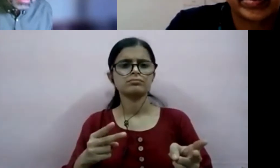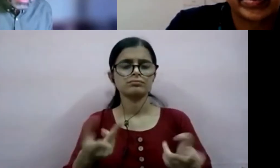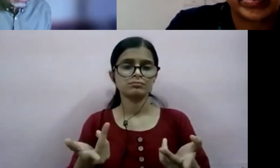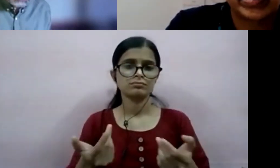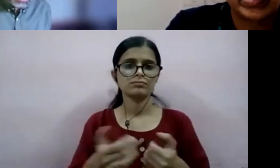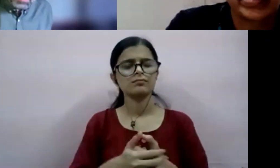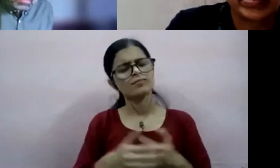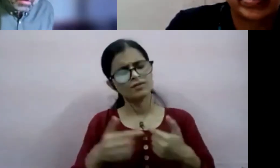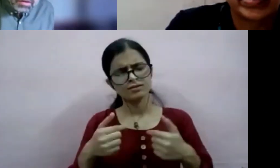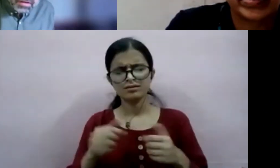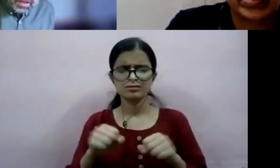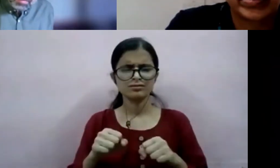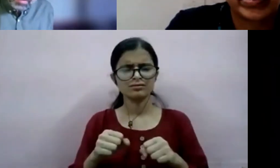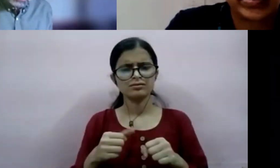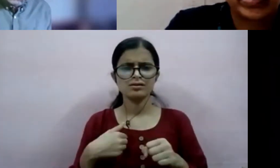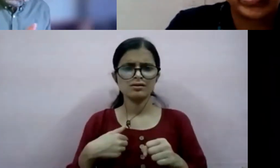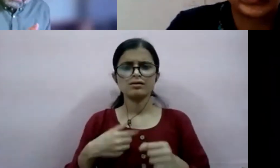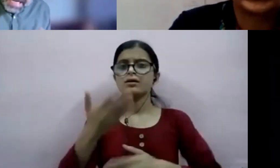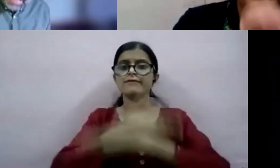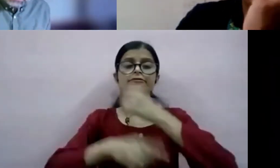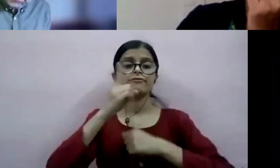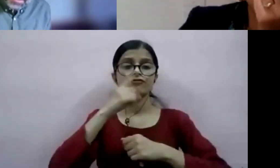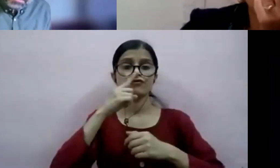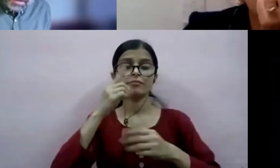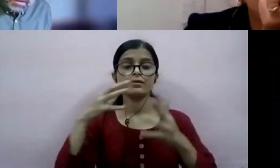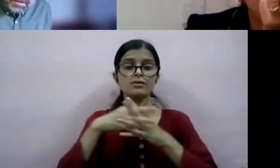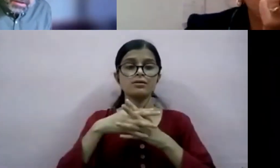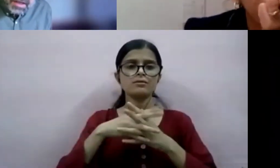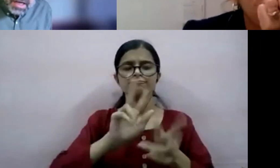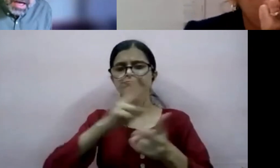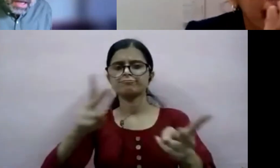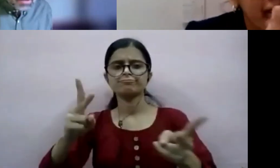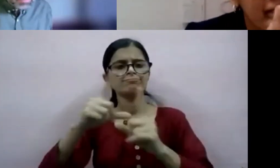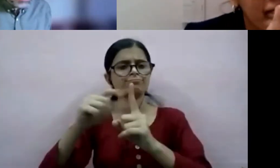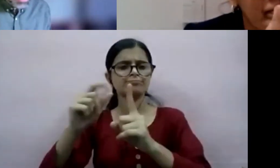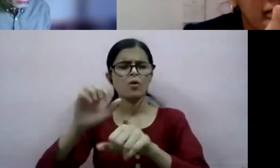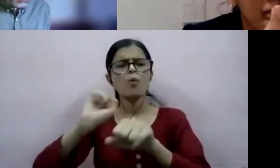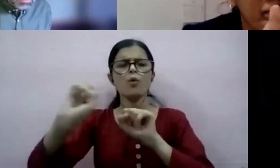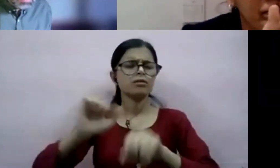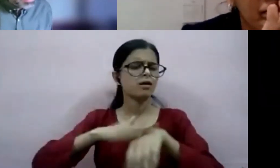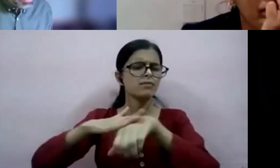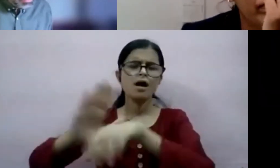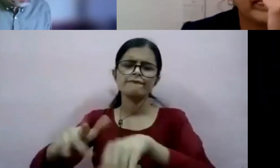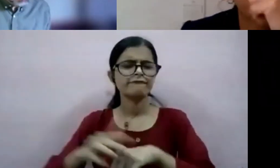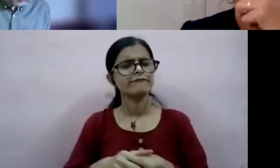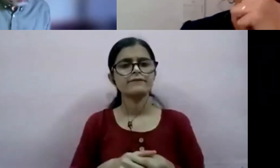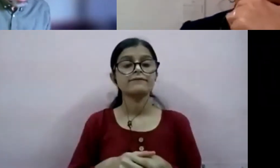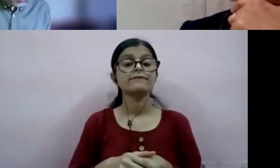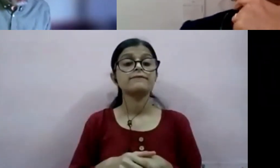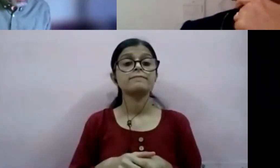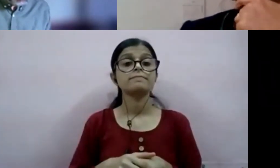Sophia, and Aizan's work was on disabled women's in Malaysia's experiences, and a lot of them said they can't work, but a lot of